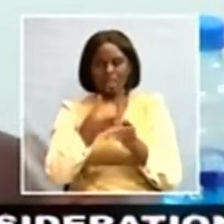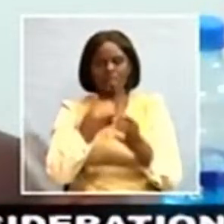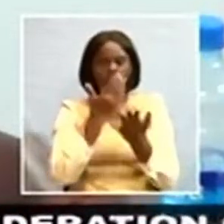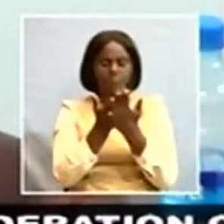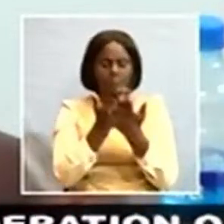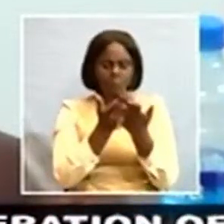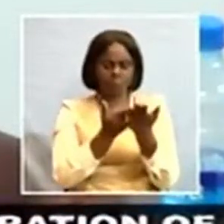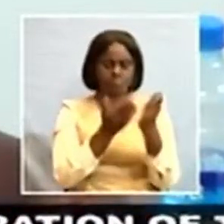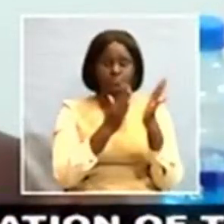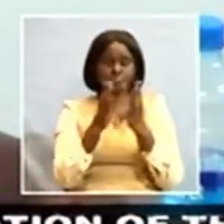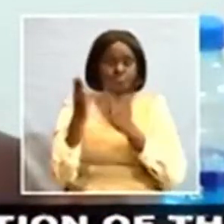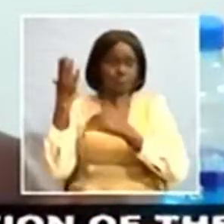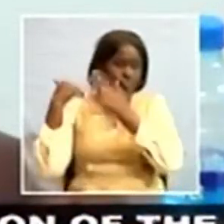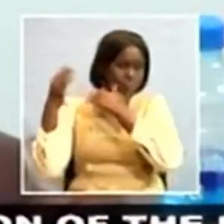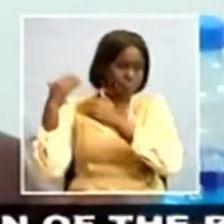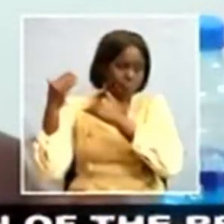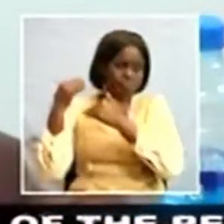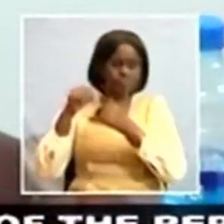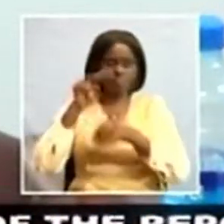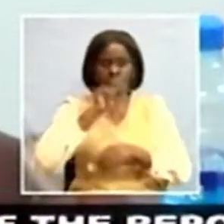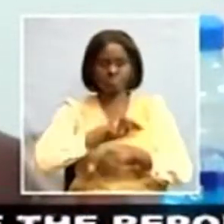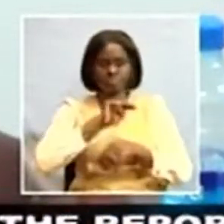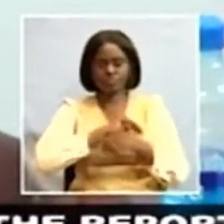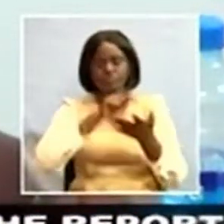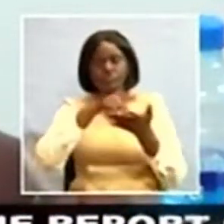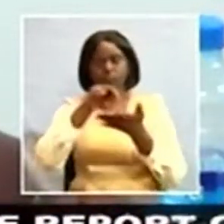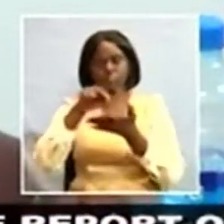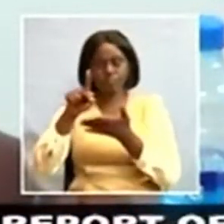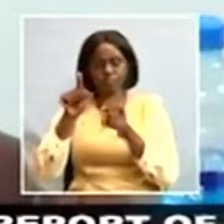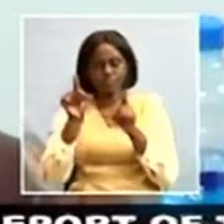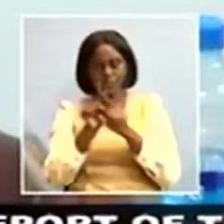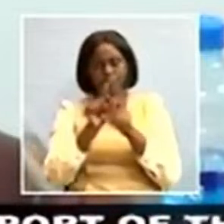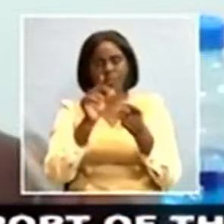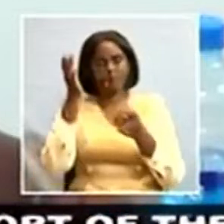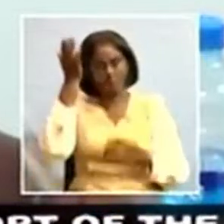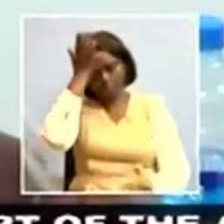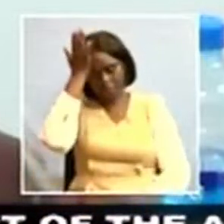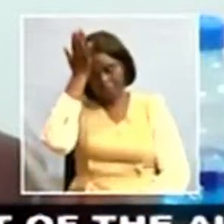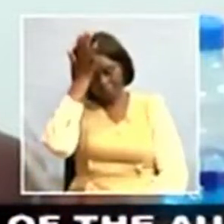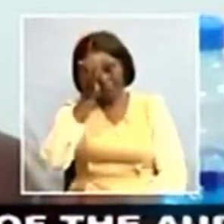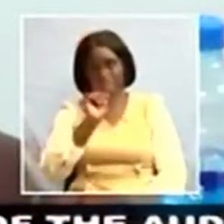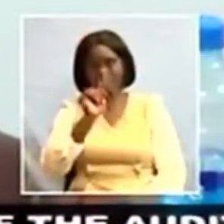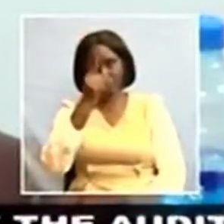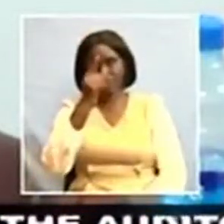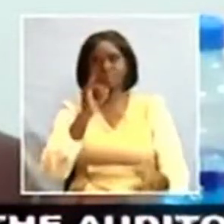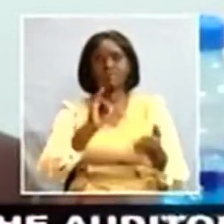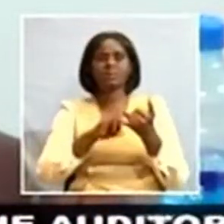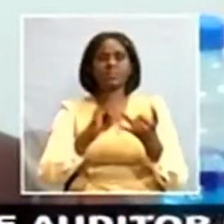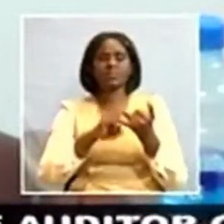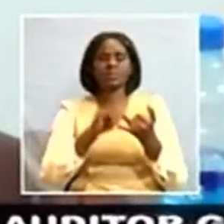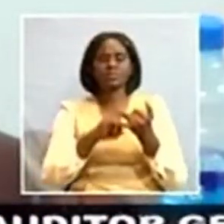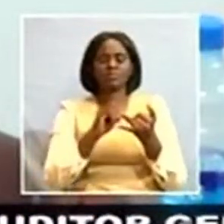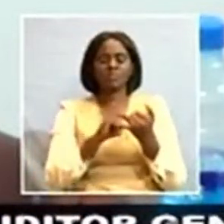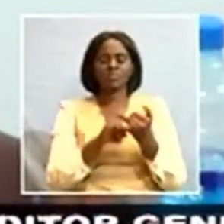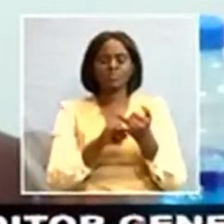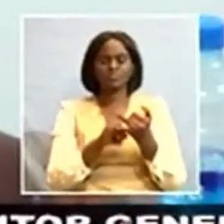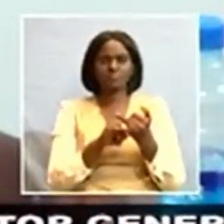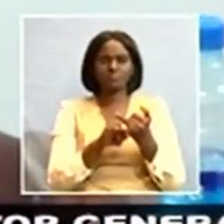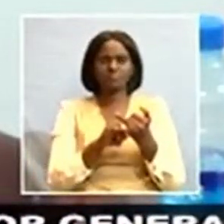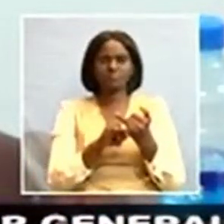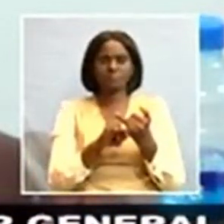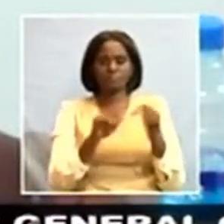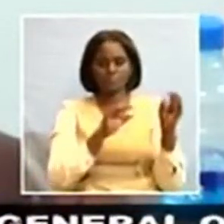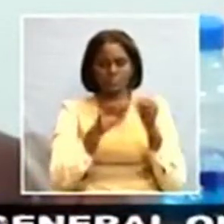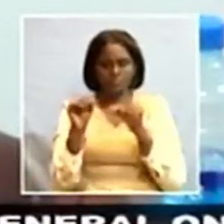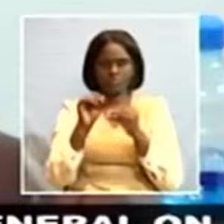liquidation plan, outstanding NAPSA payments. Date 1st September, okay, we'll go